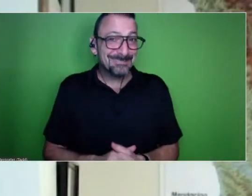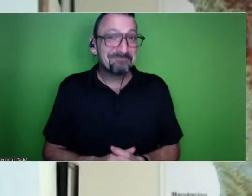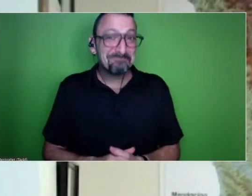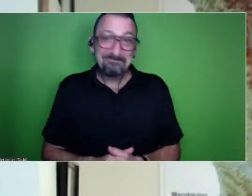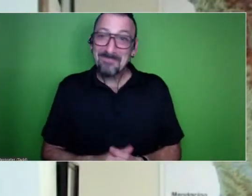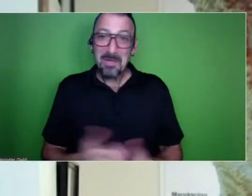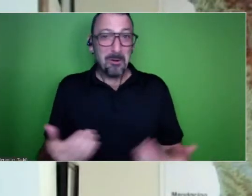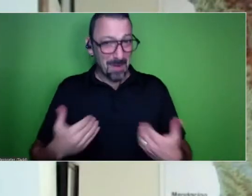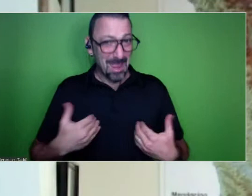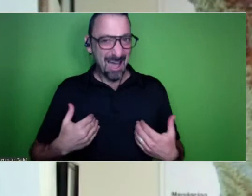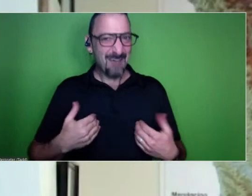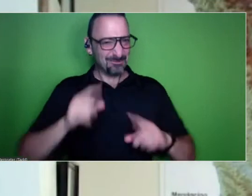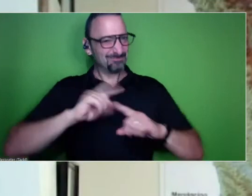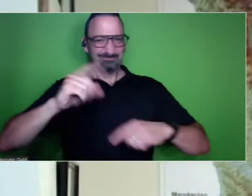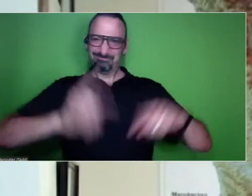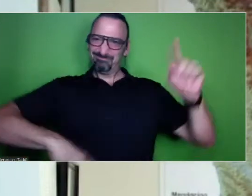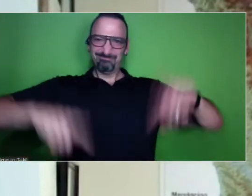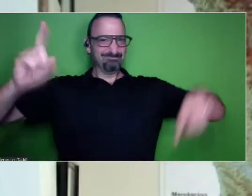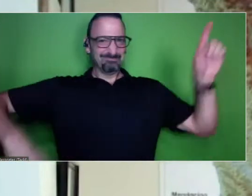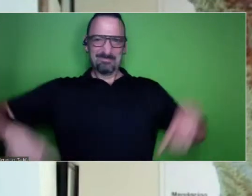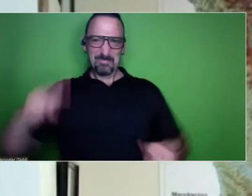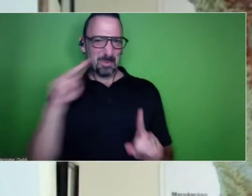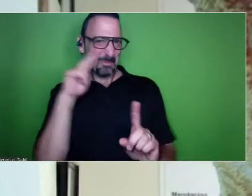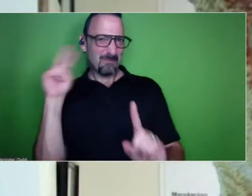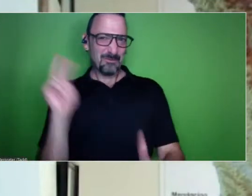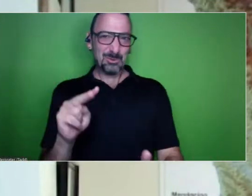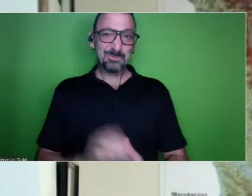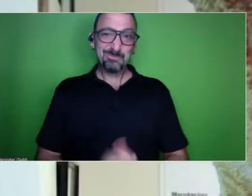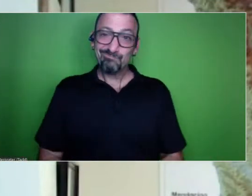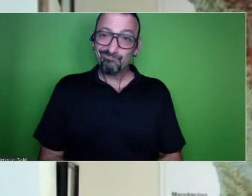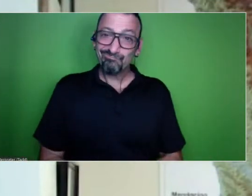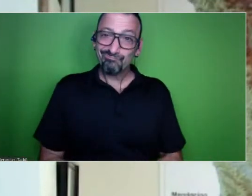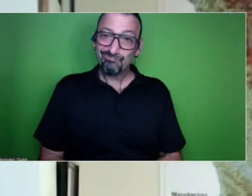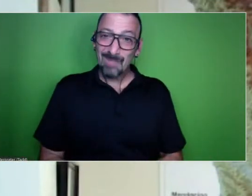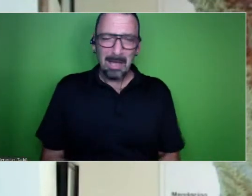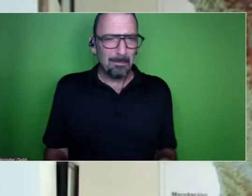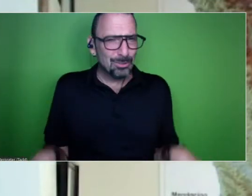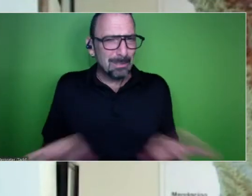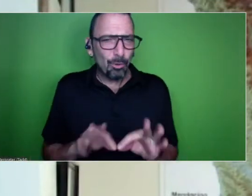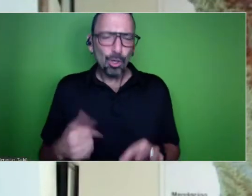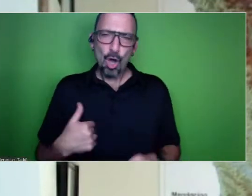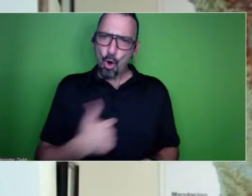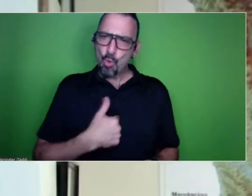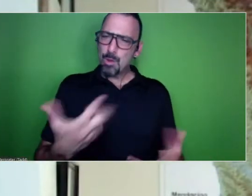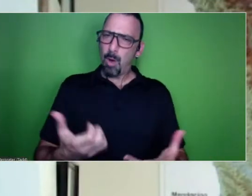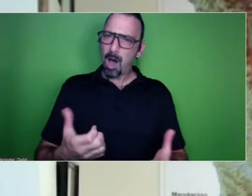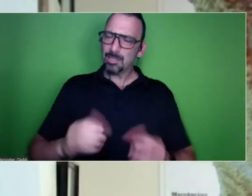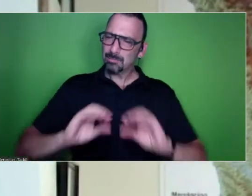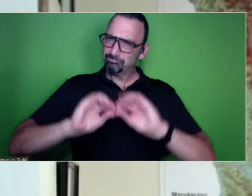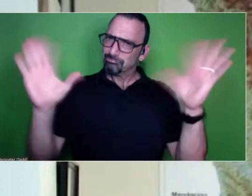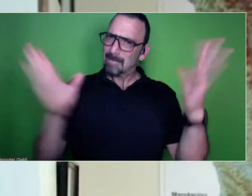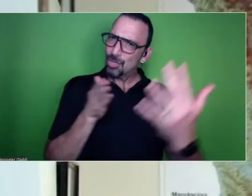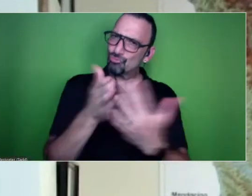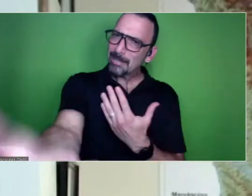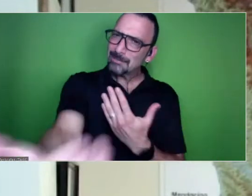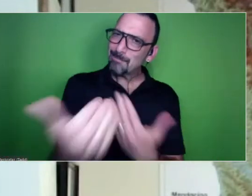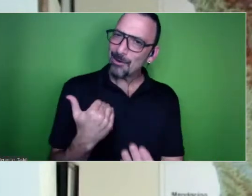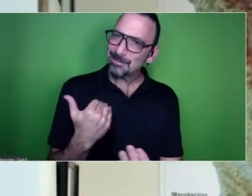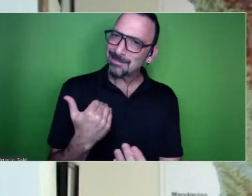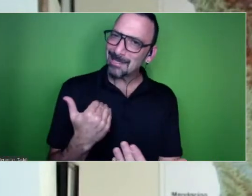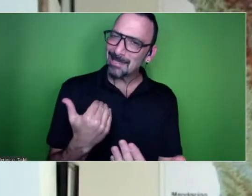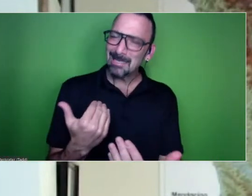shapes and sizes. But again, this is for transparency, so people have a way to make